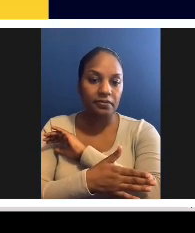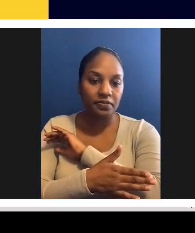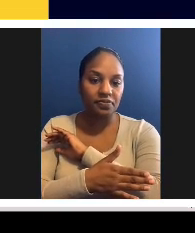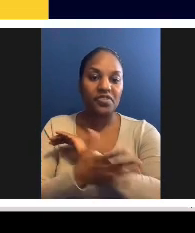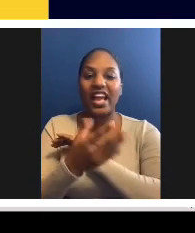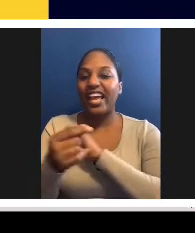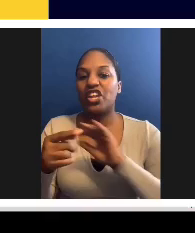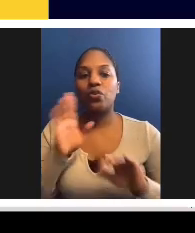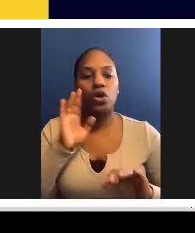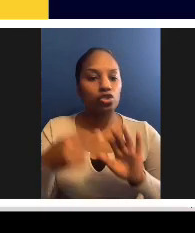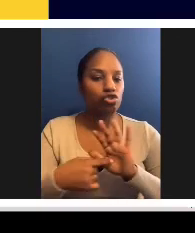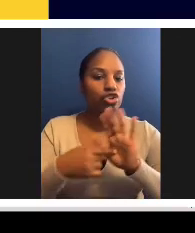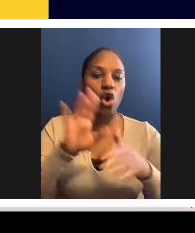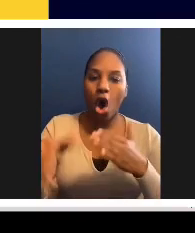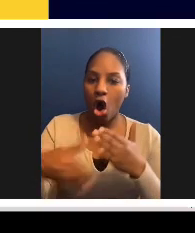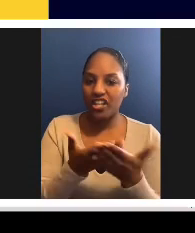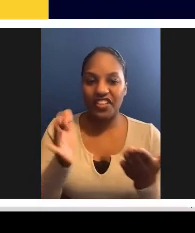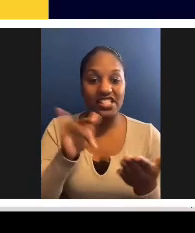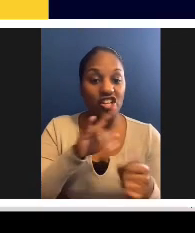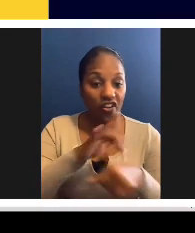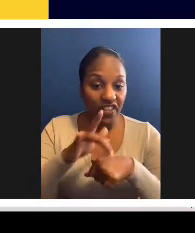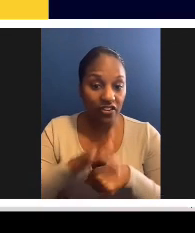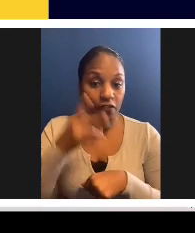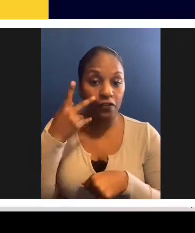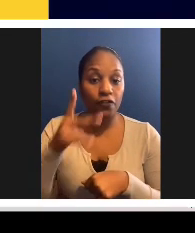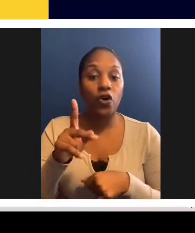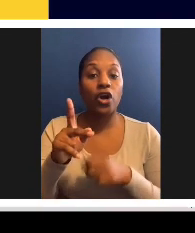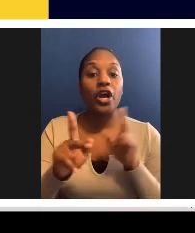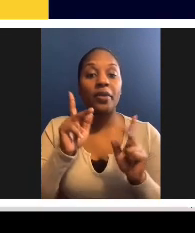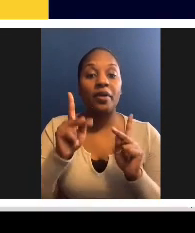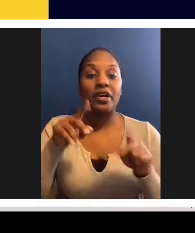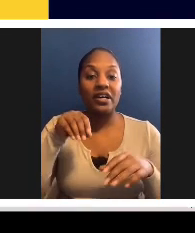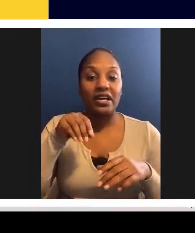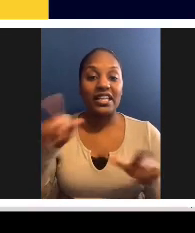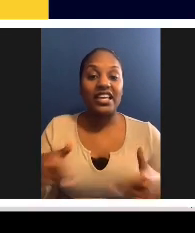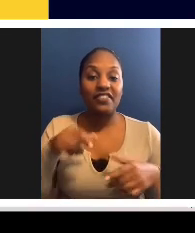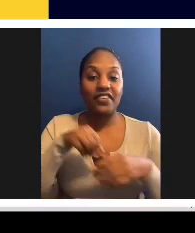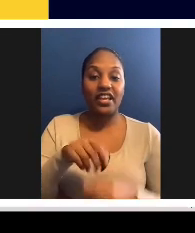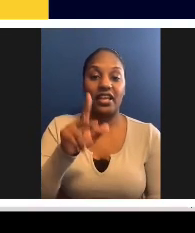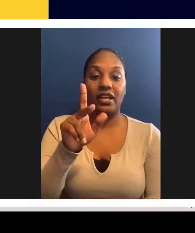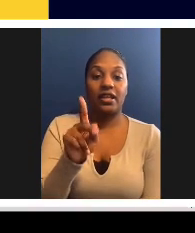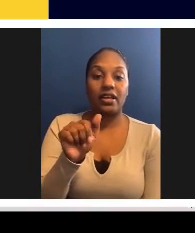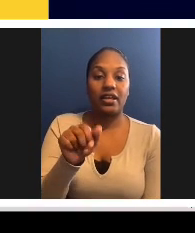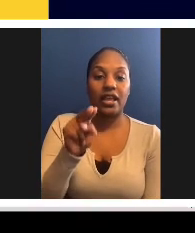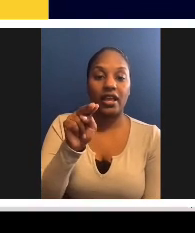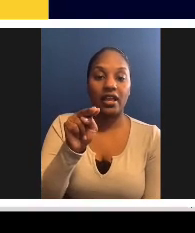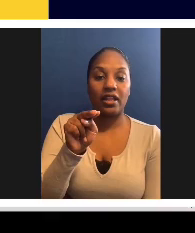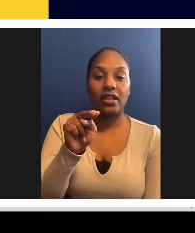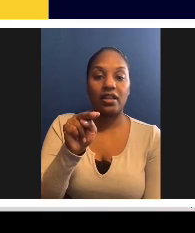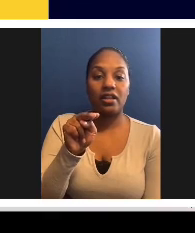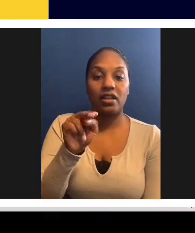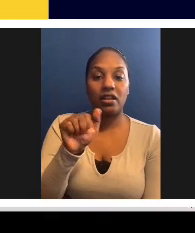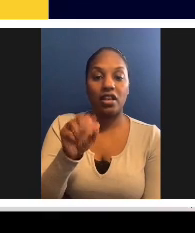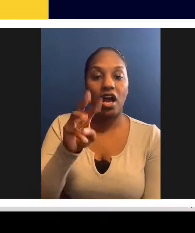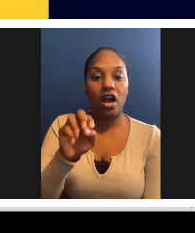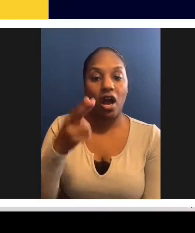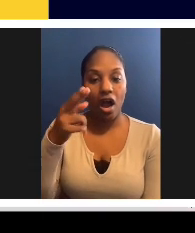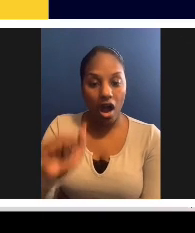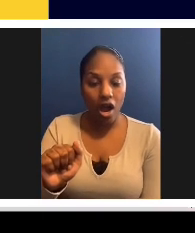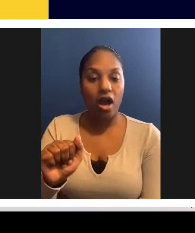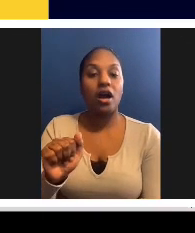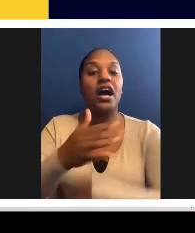Shows all the things that are available for folks that live in Kanawha County. So if we go back under the carpenters,